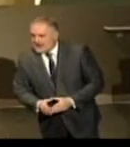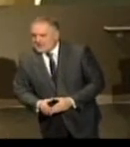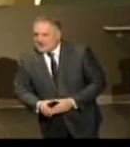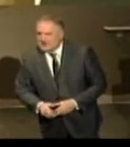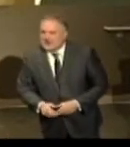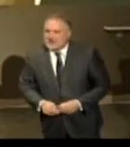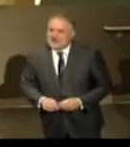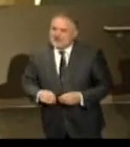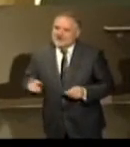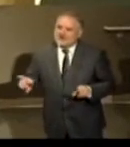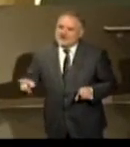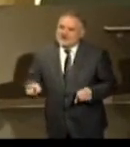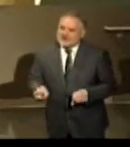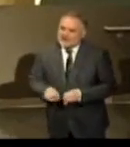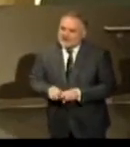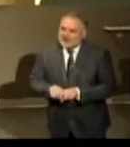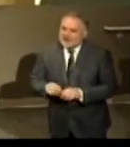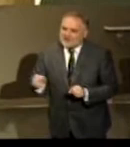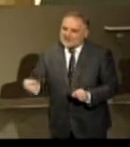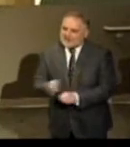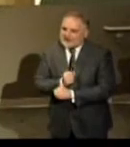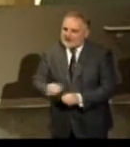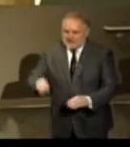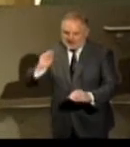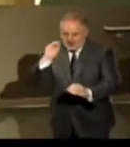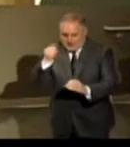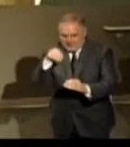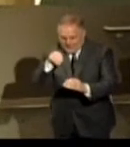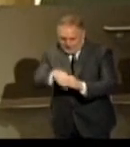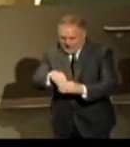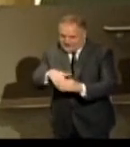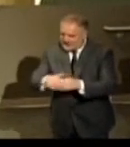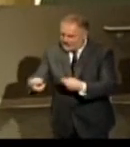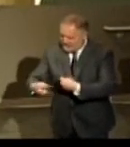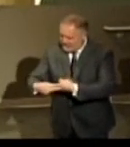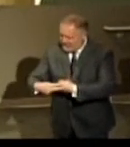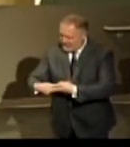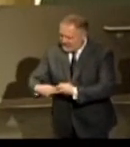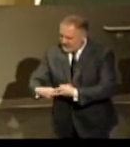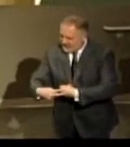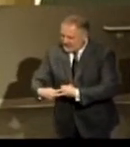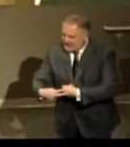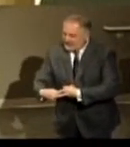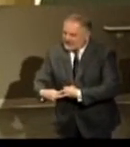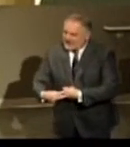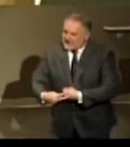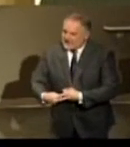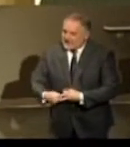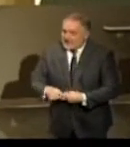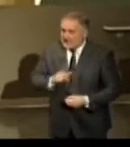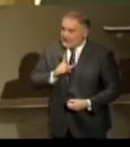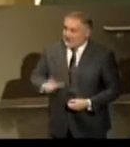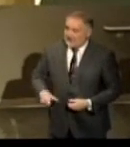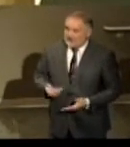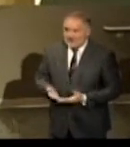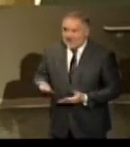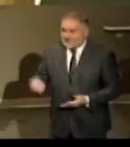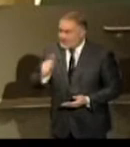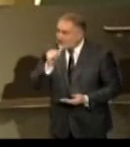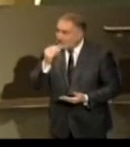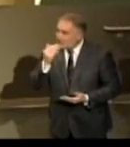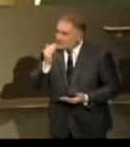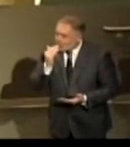down to the bank and you deposit something. You deposit your trust in him. Okay, Lord, I'm suffering. All right, Lord, things aren't good. All right, things are bad.